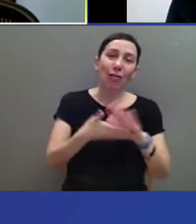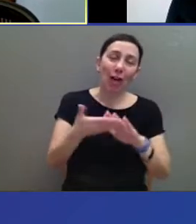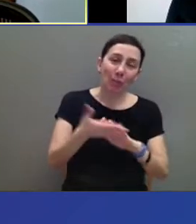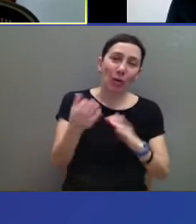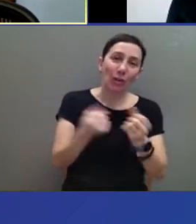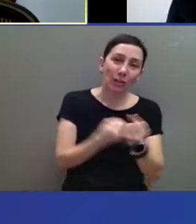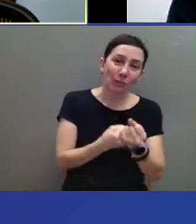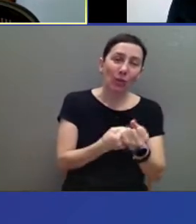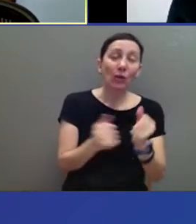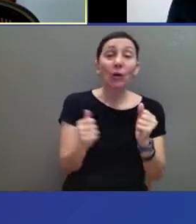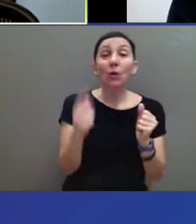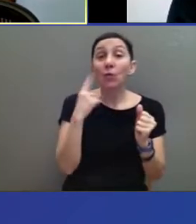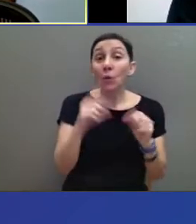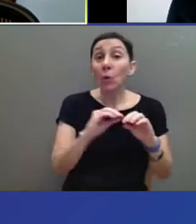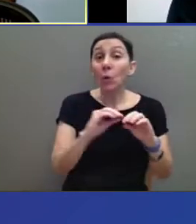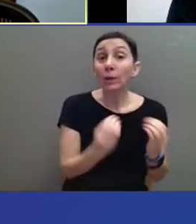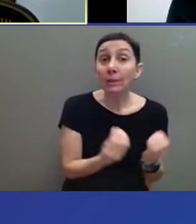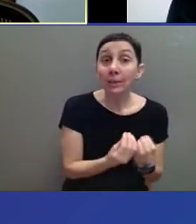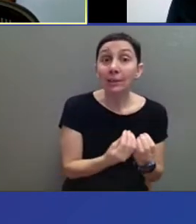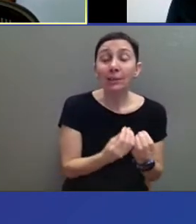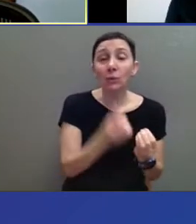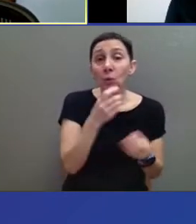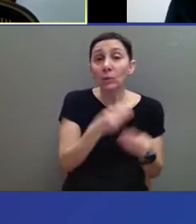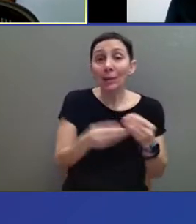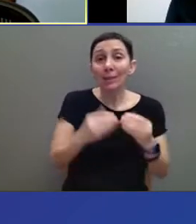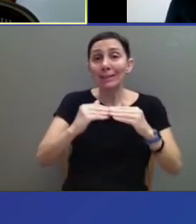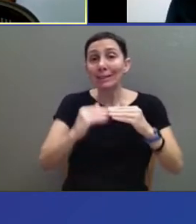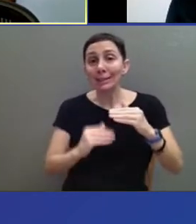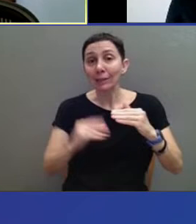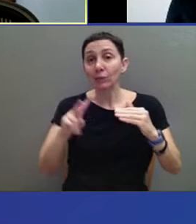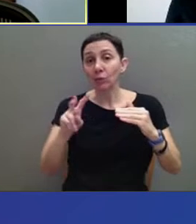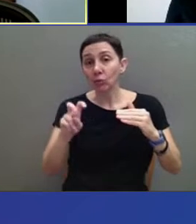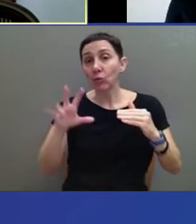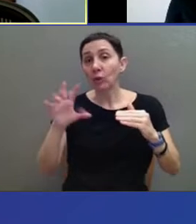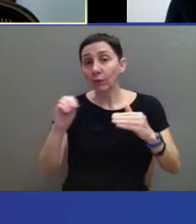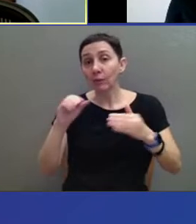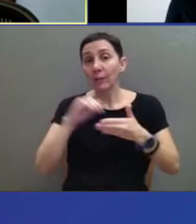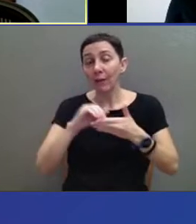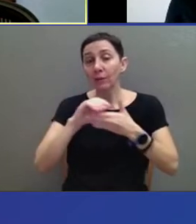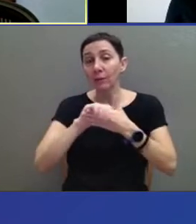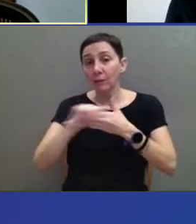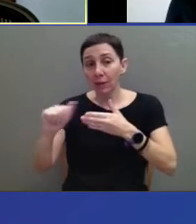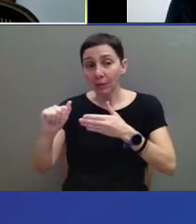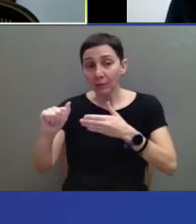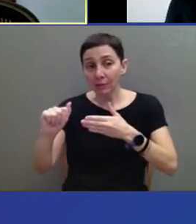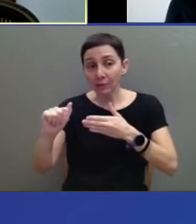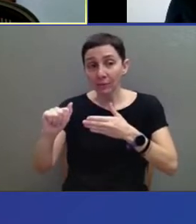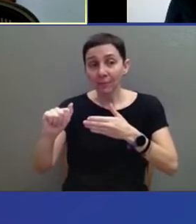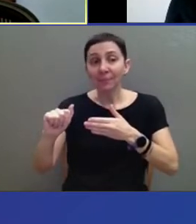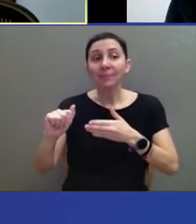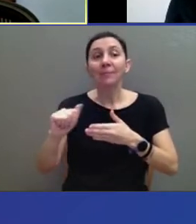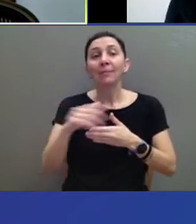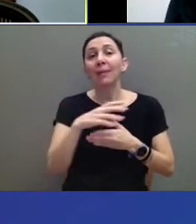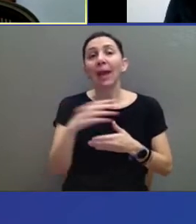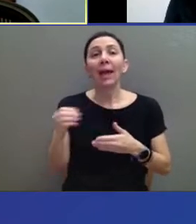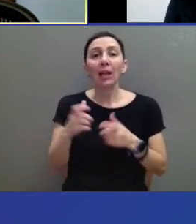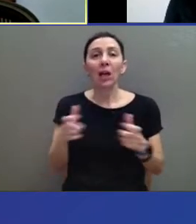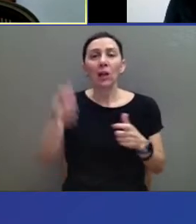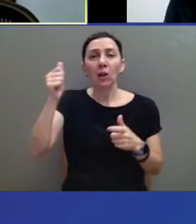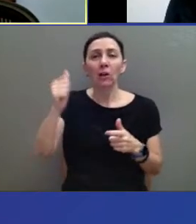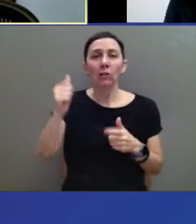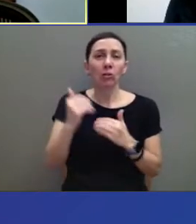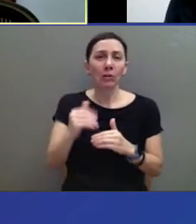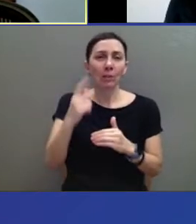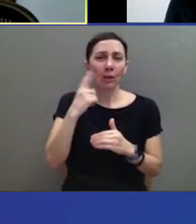quite at the $250,000 limit for Gilman and a larger limit for the fund itself. So I